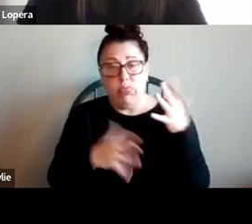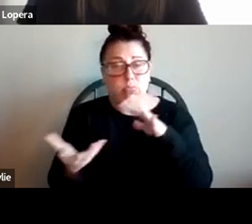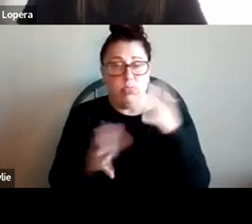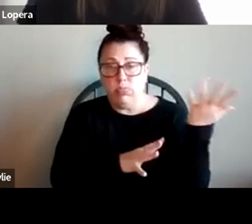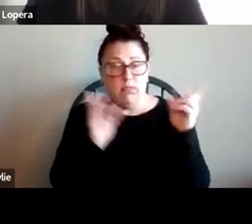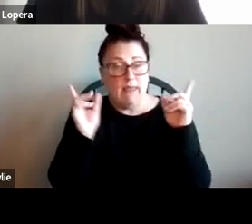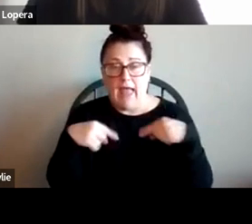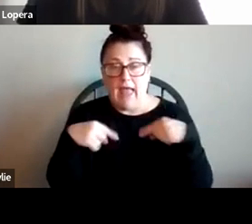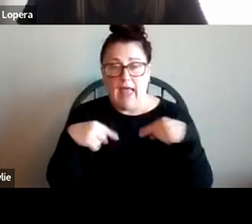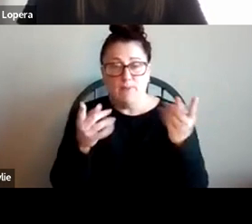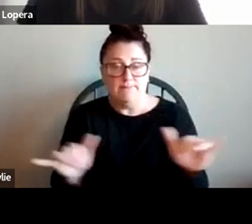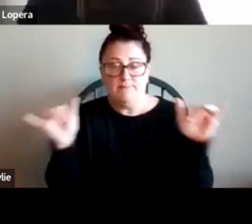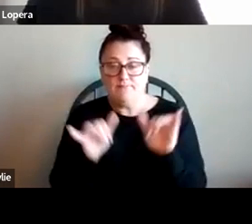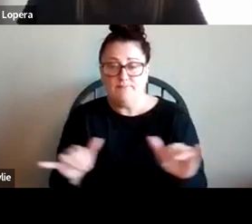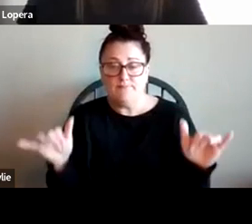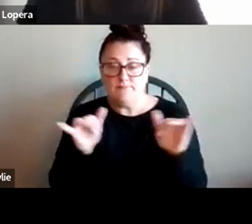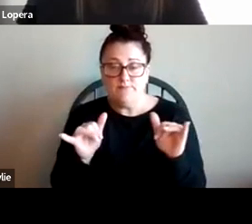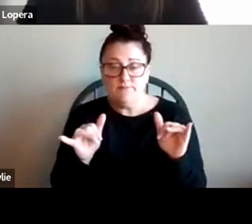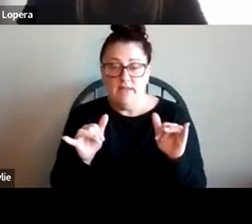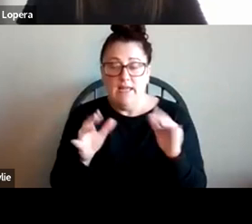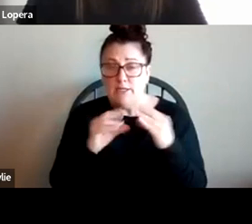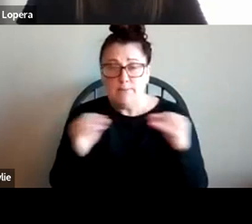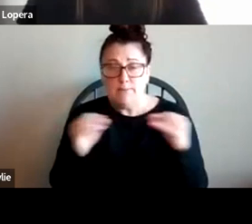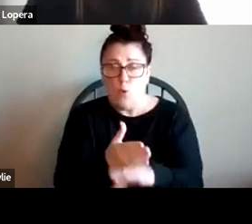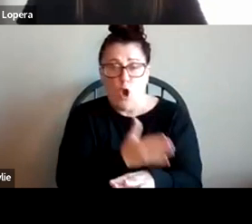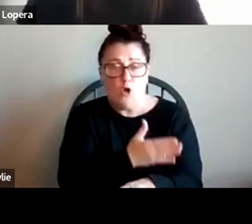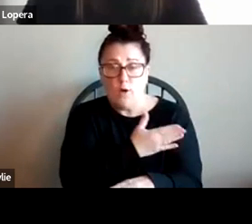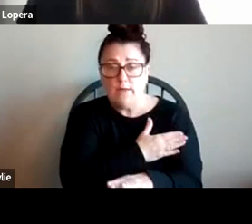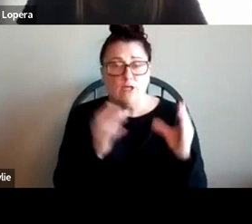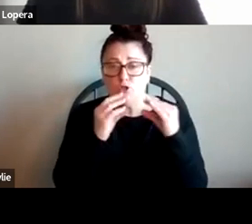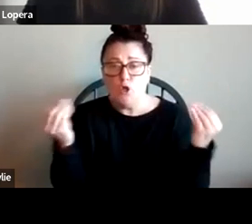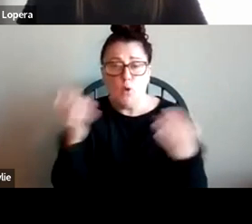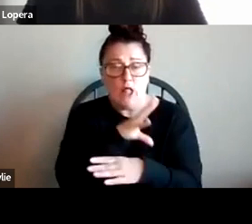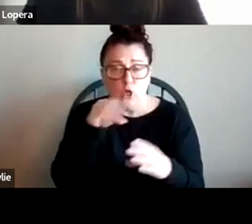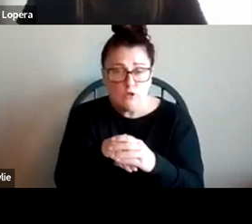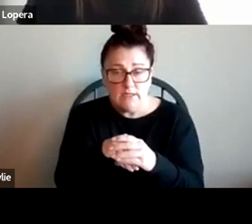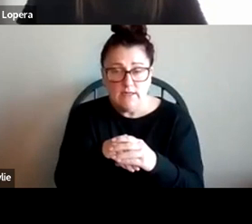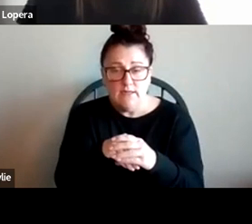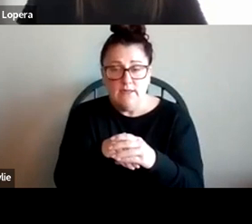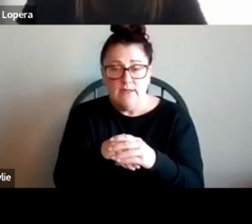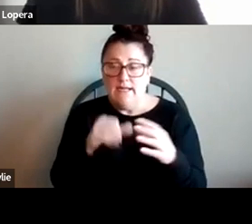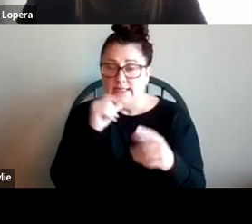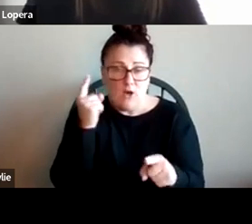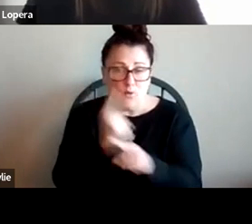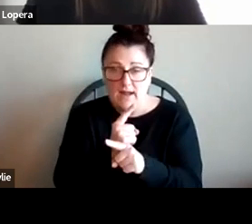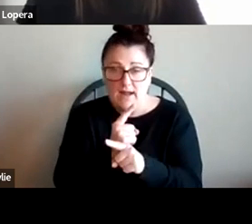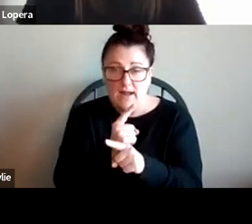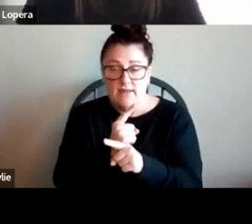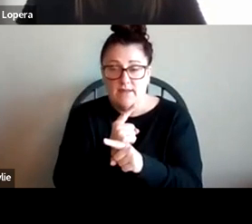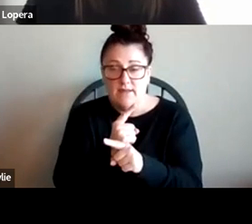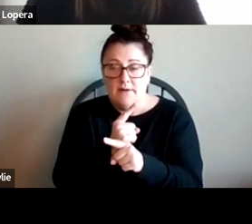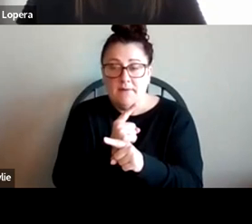has been and it continues to be. There's been no progress. There's no inclusion. Inclusion is not done right. We need to